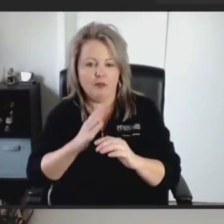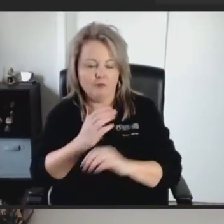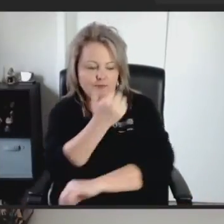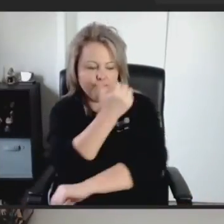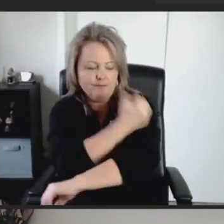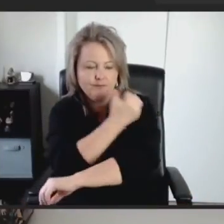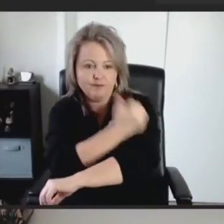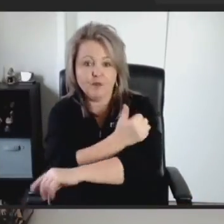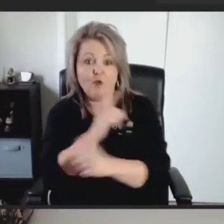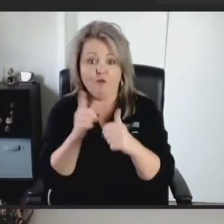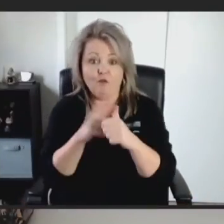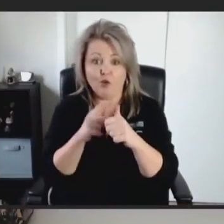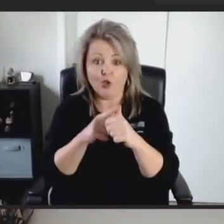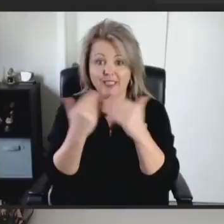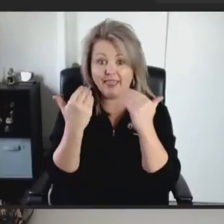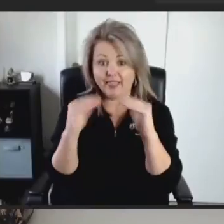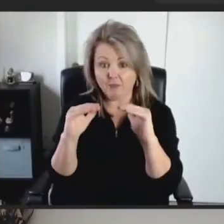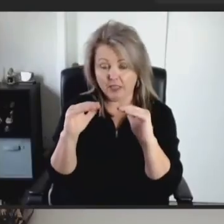with to go to the most